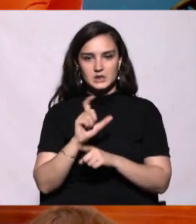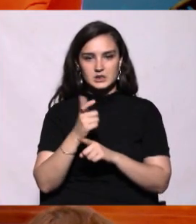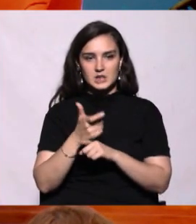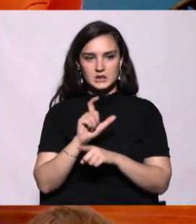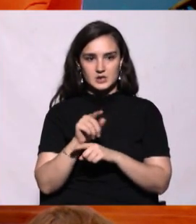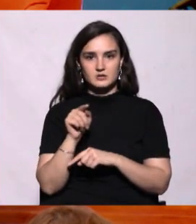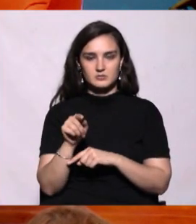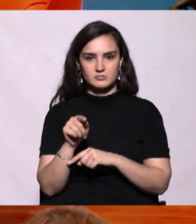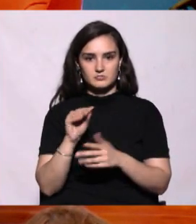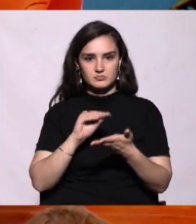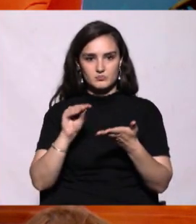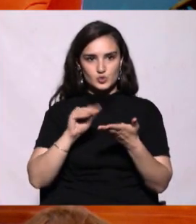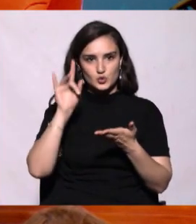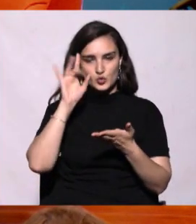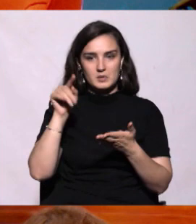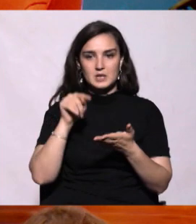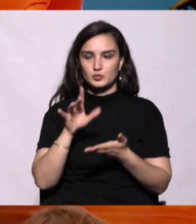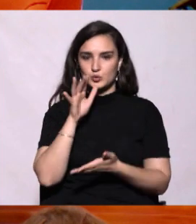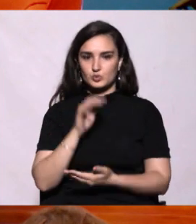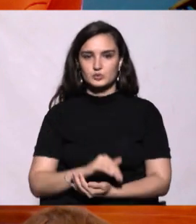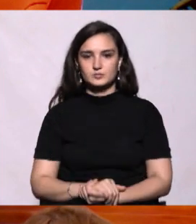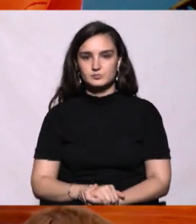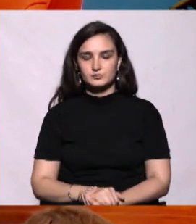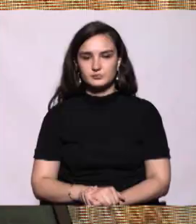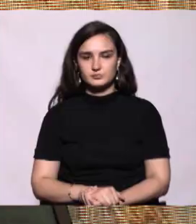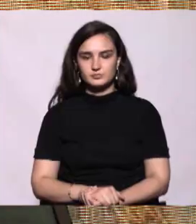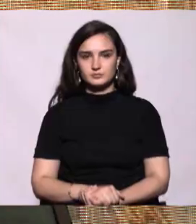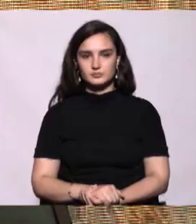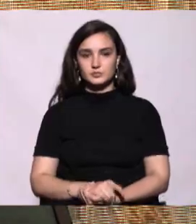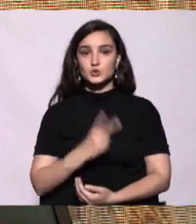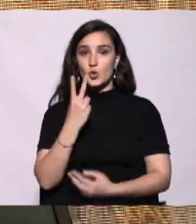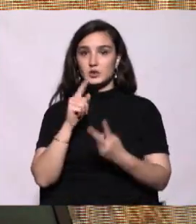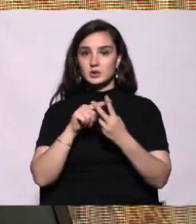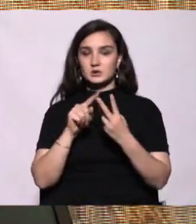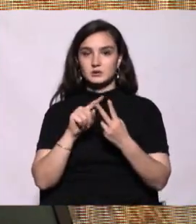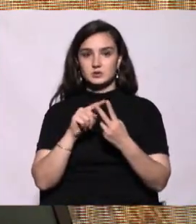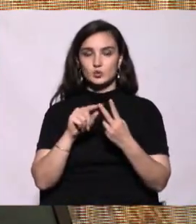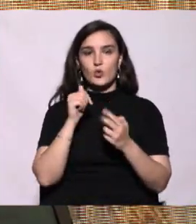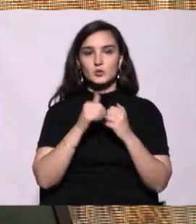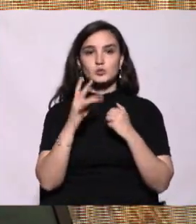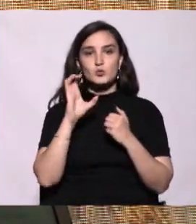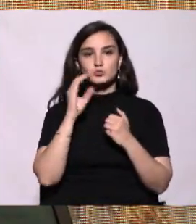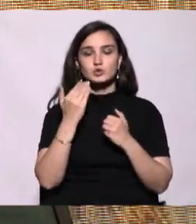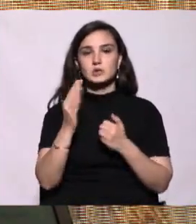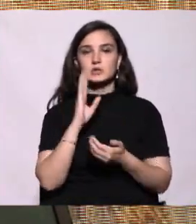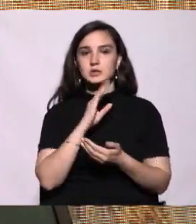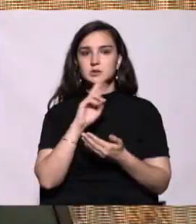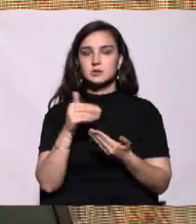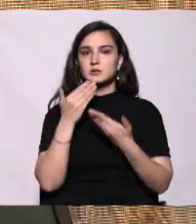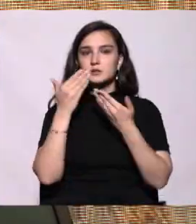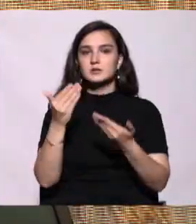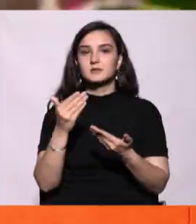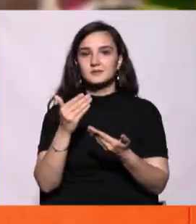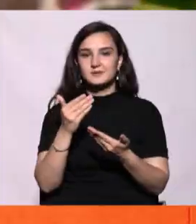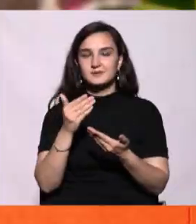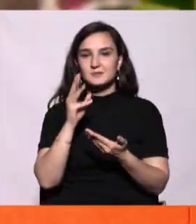paid authors for that time. So we've learned 2 things. Always listen to your mother and ask for a higher salary